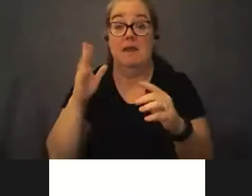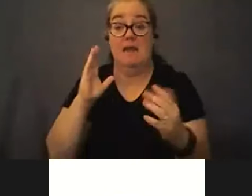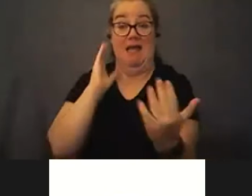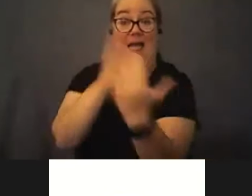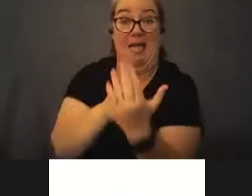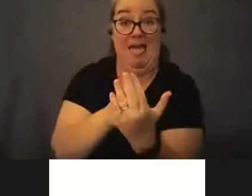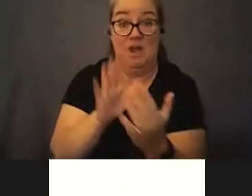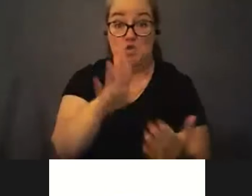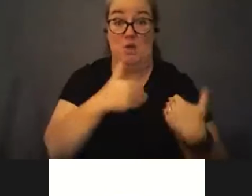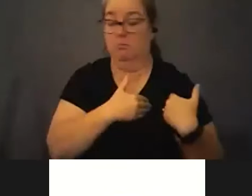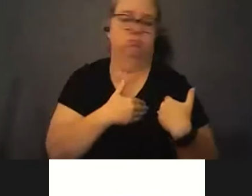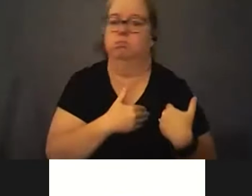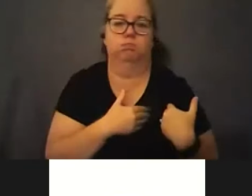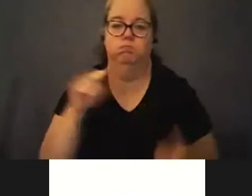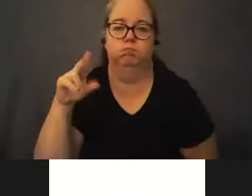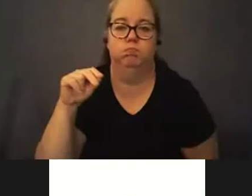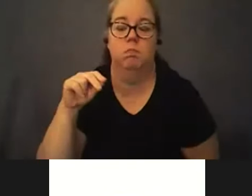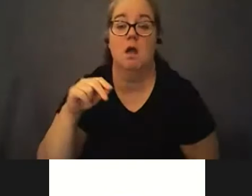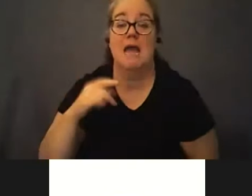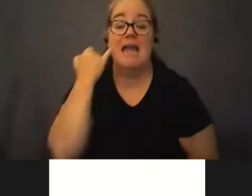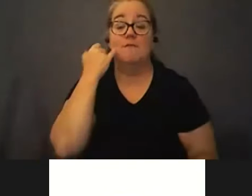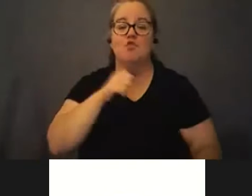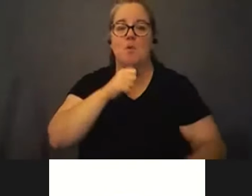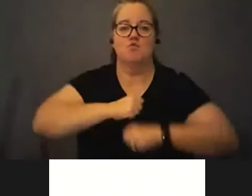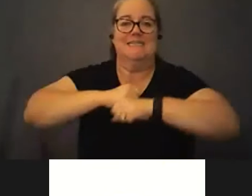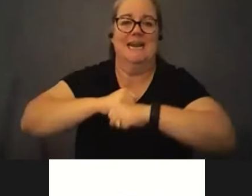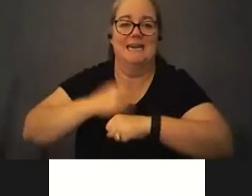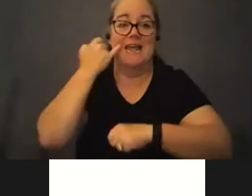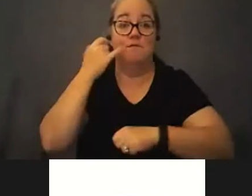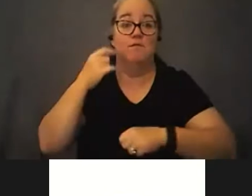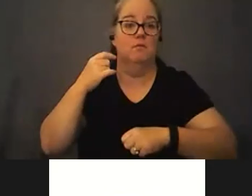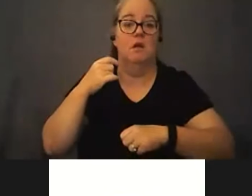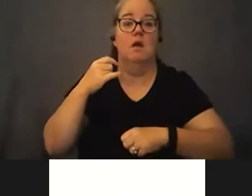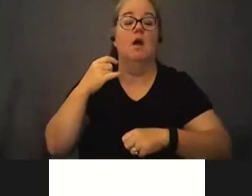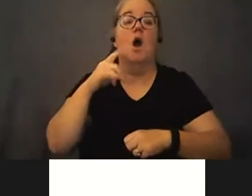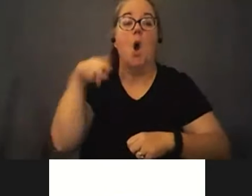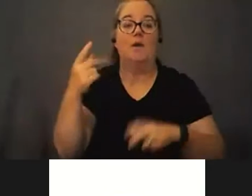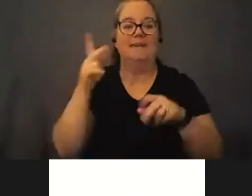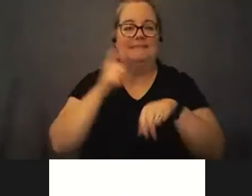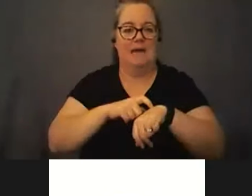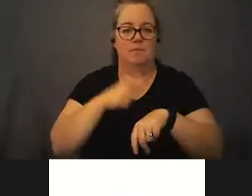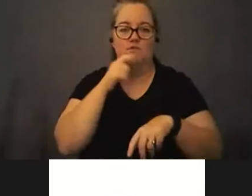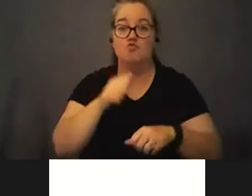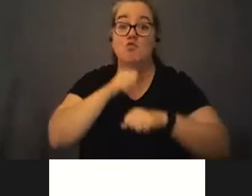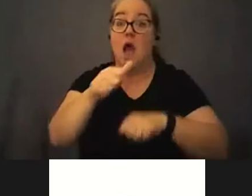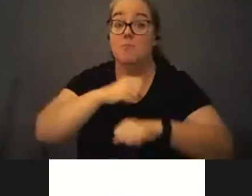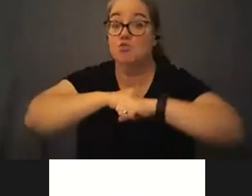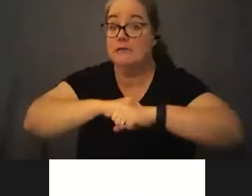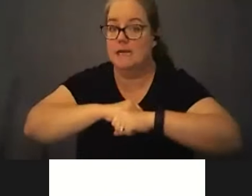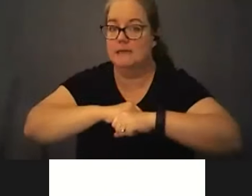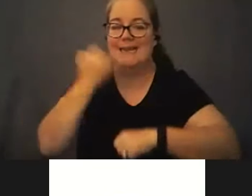the only time that you're not protected is if you are doing something that is out of your